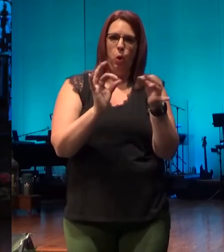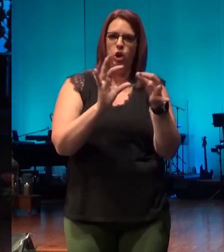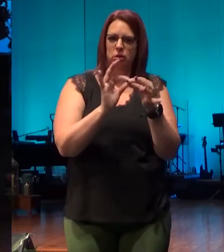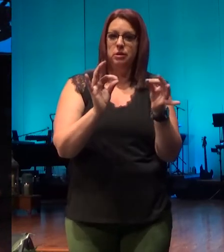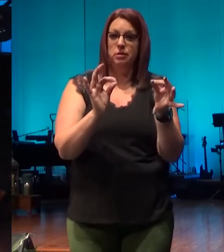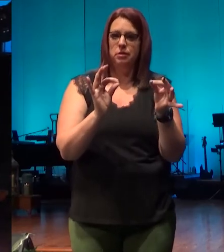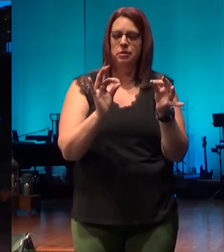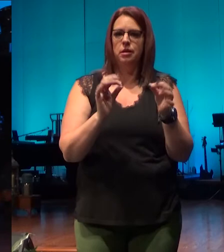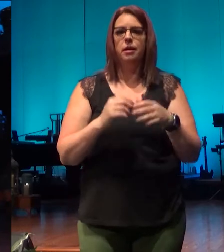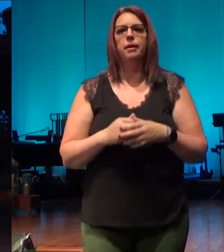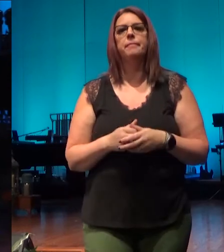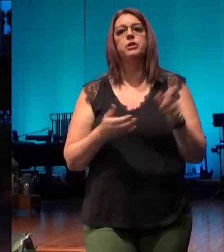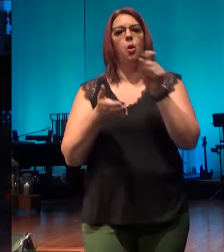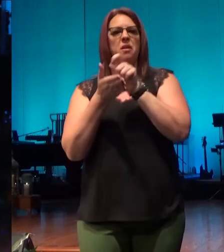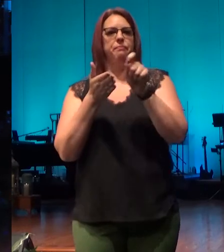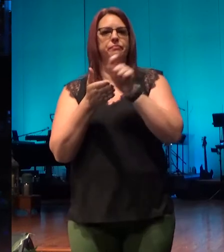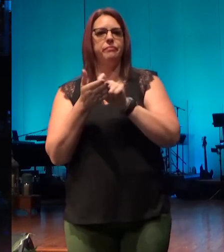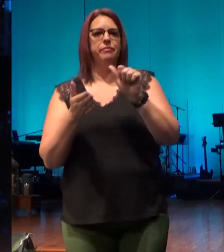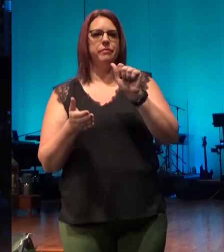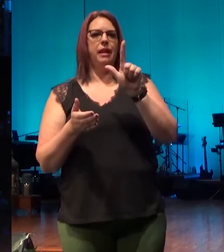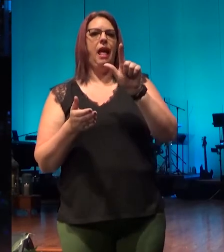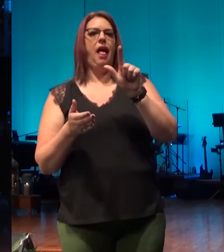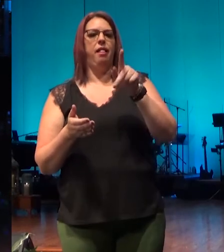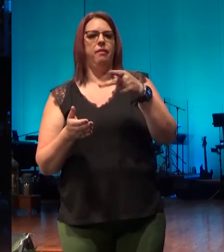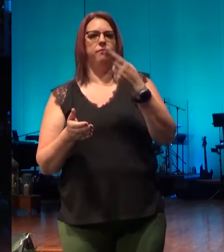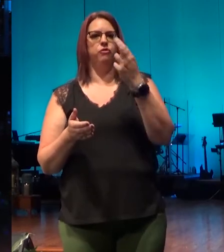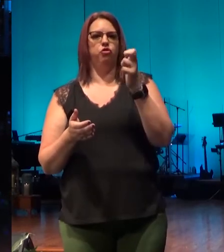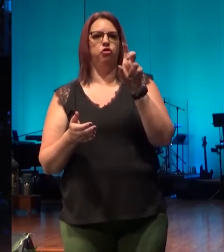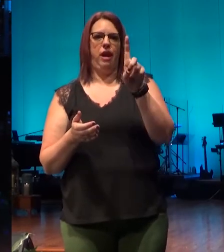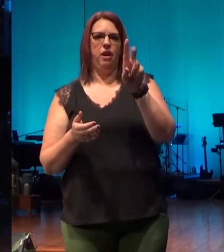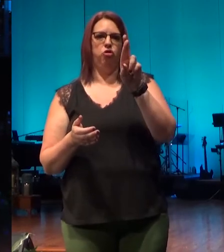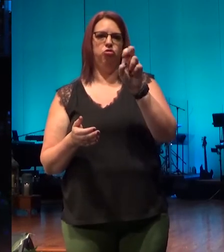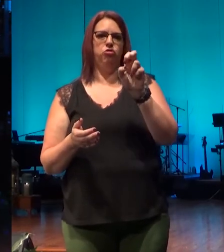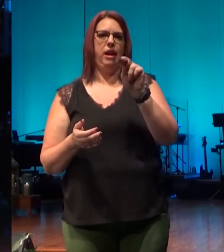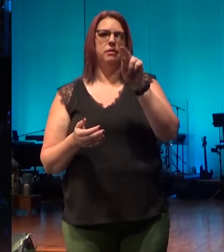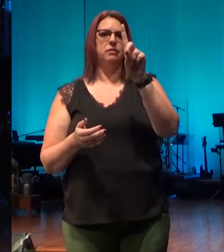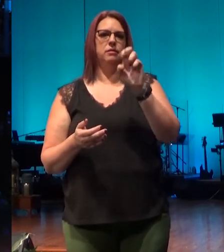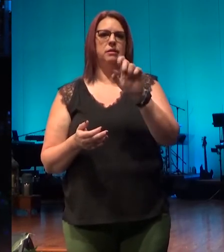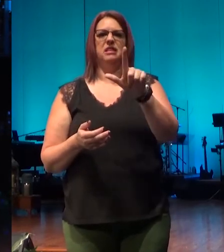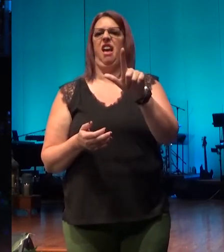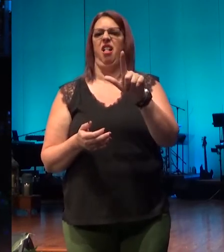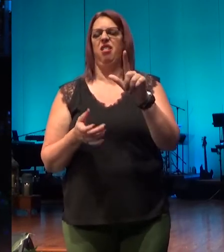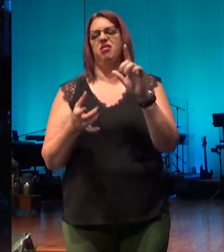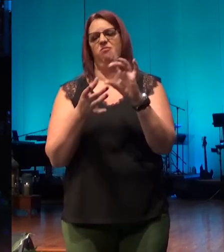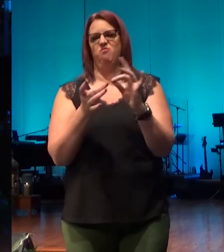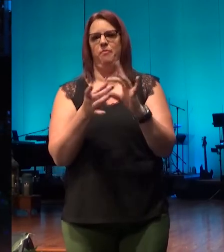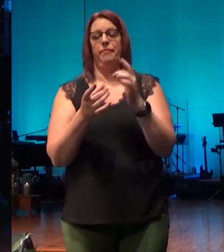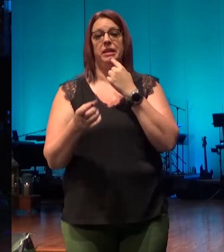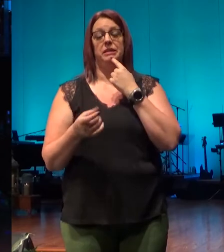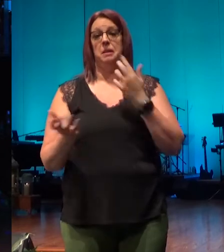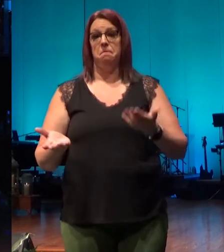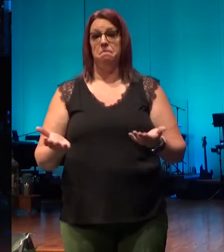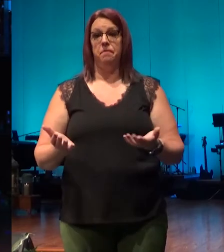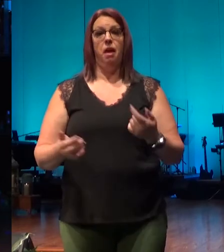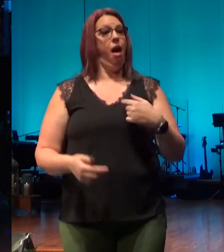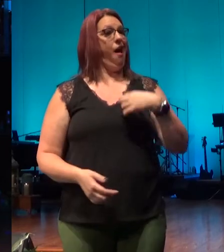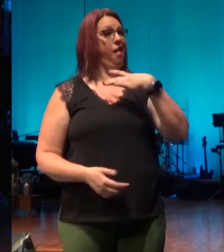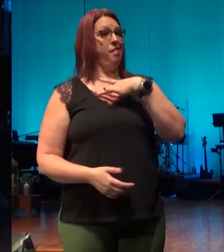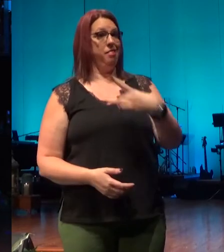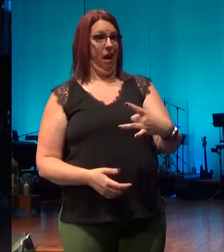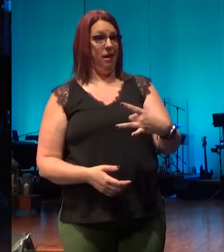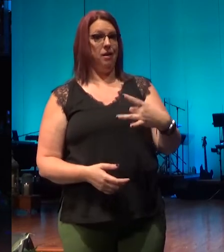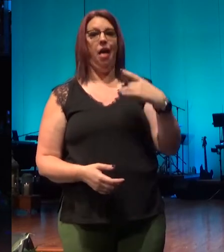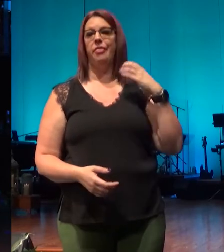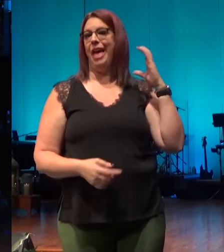Alfred Brendel, in Musical Thoughts and Afterthoughts, put it so beautifully. He said, I like the fact that